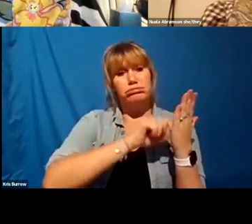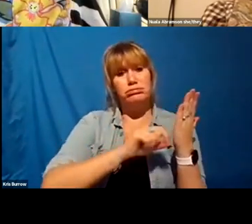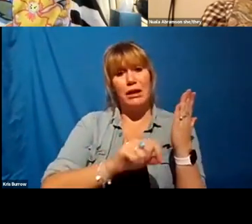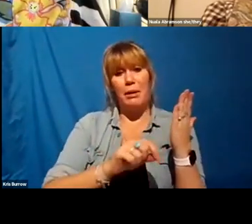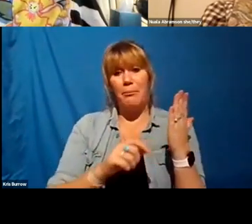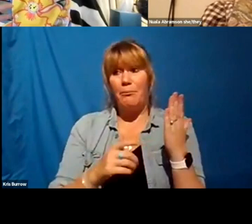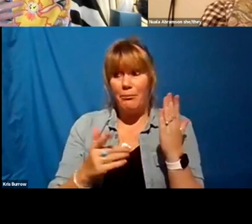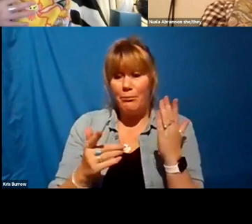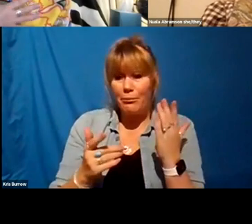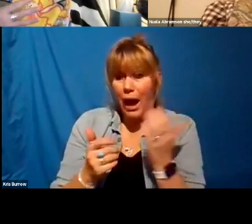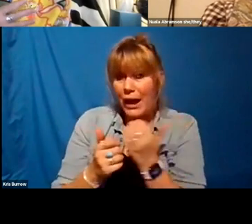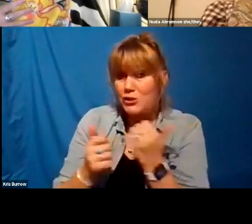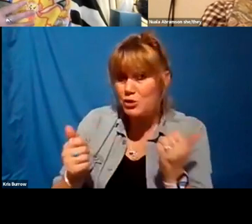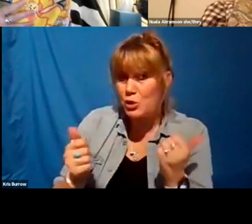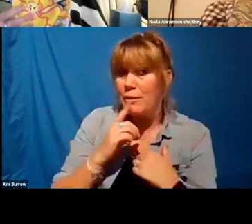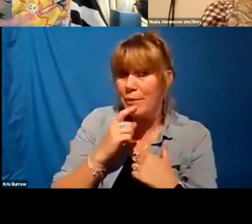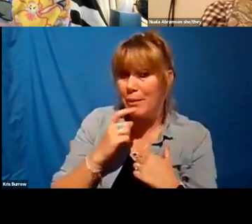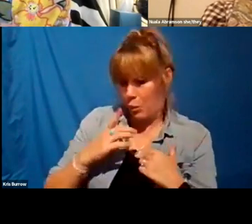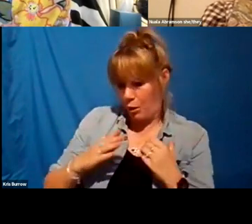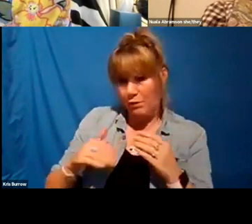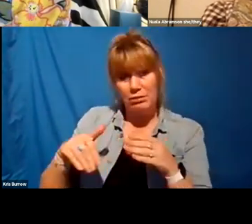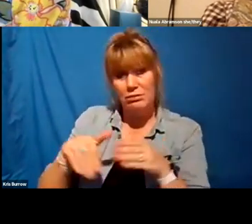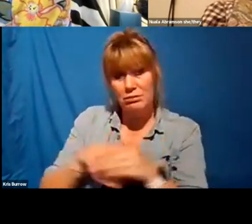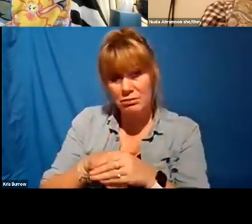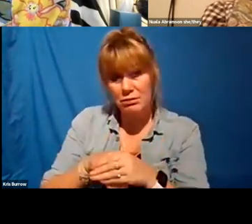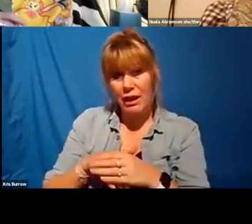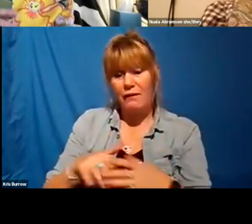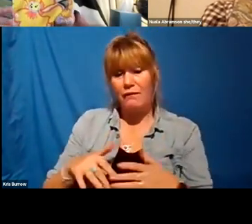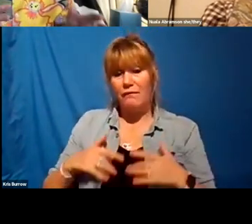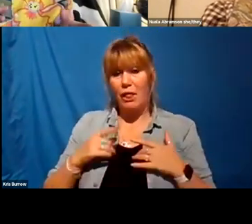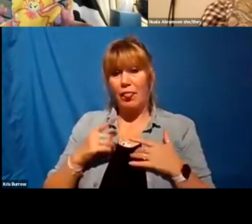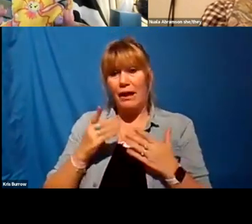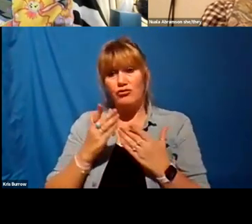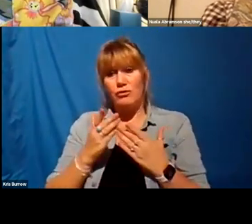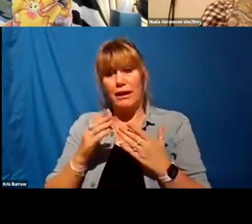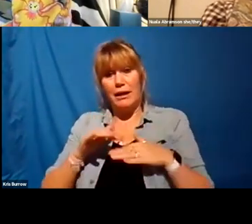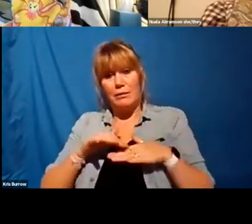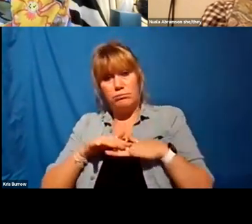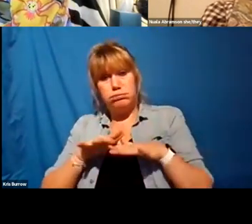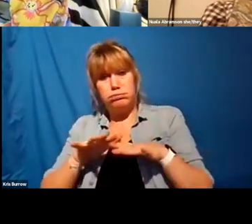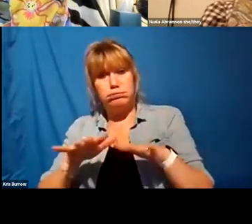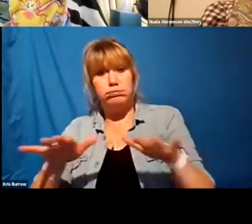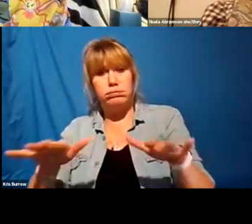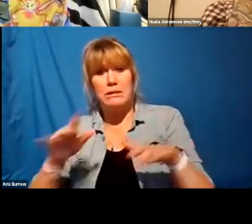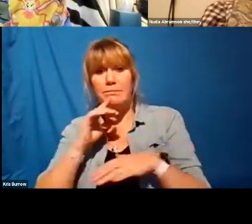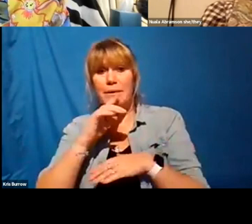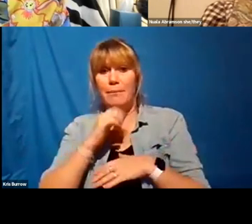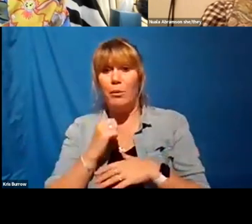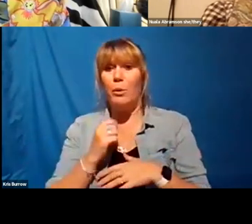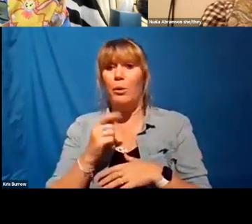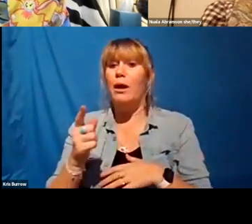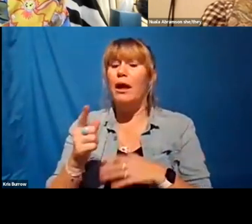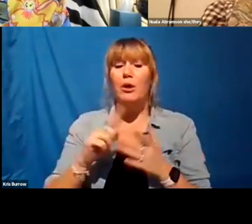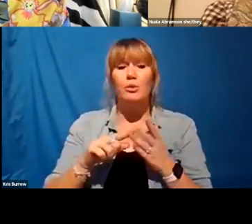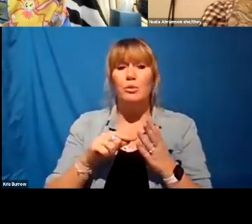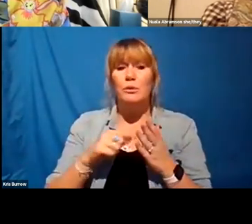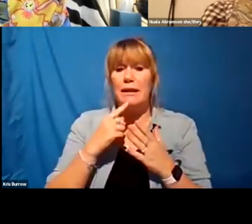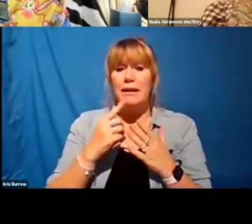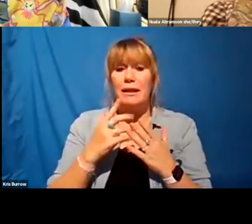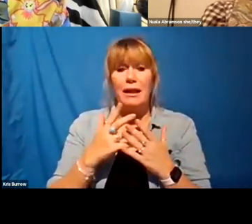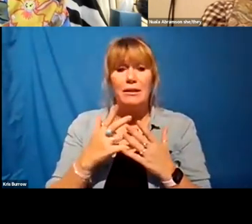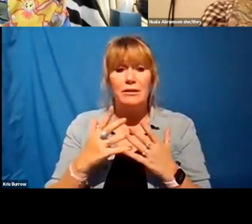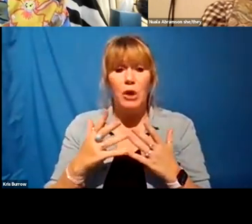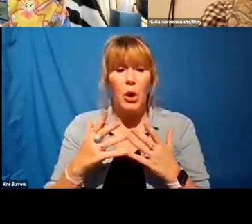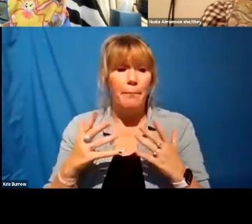I think that's, it's clearly really really speaking to people. There's so much, I mean, Claire says this work